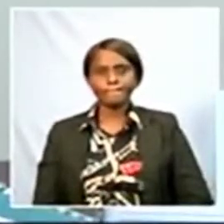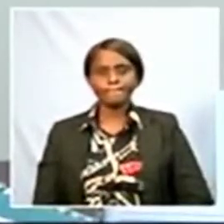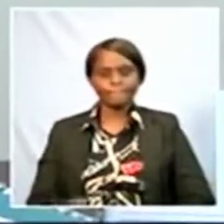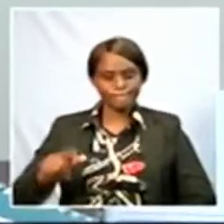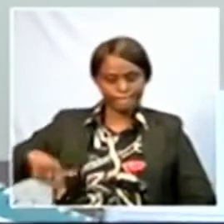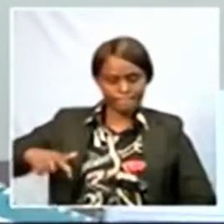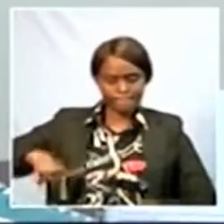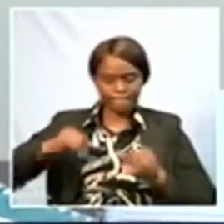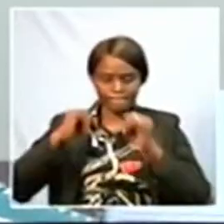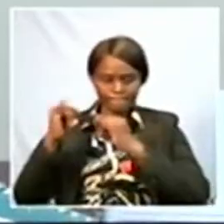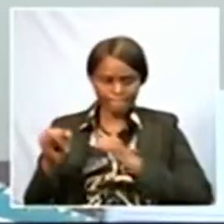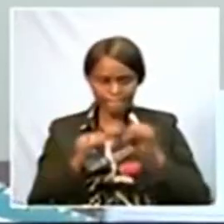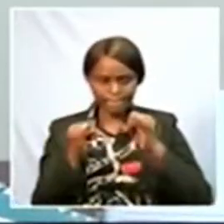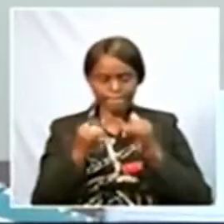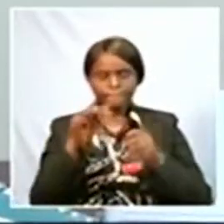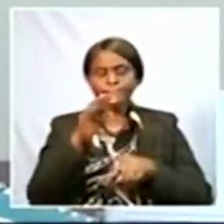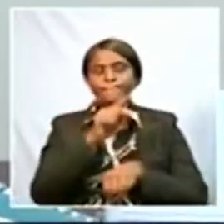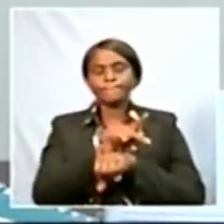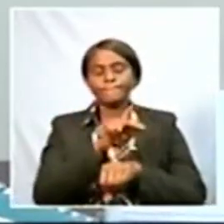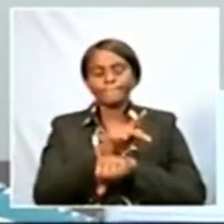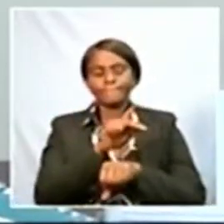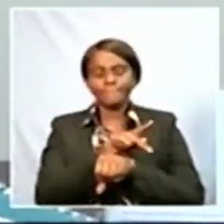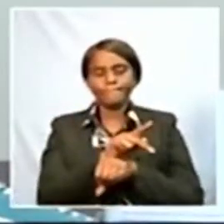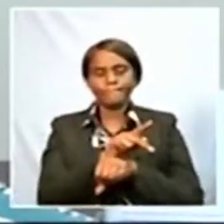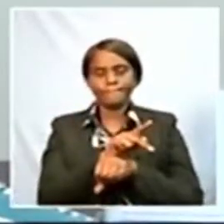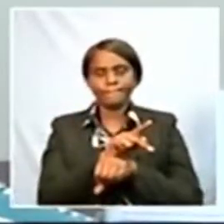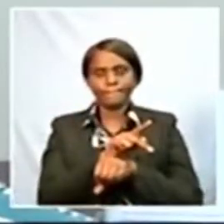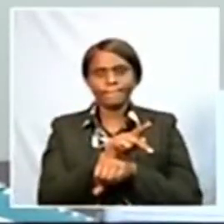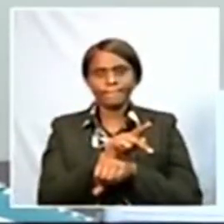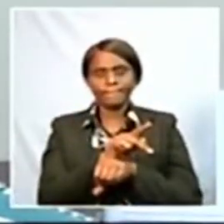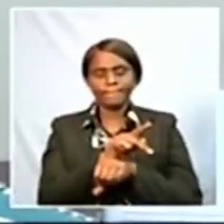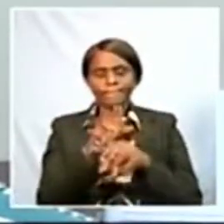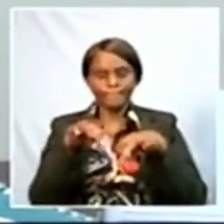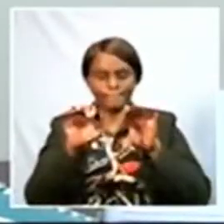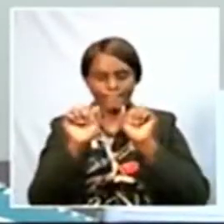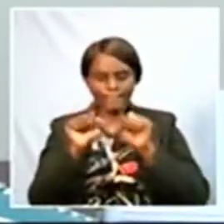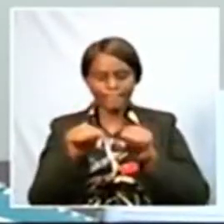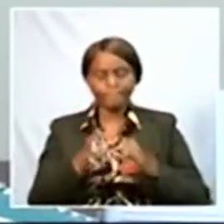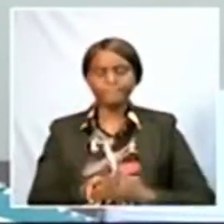Delayed implementation of projects. You may proceed.